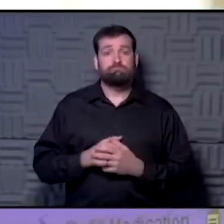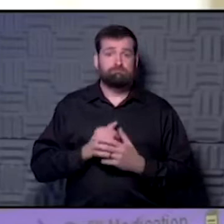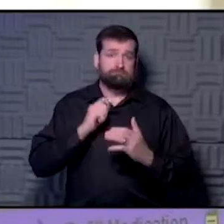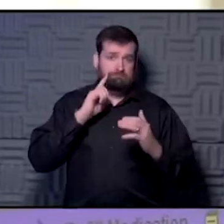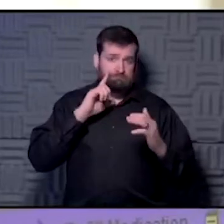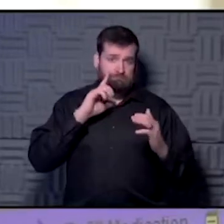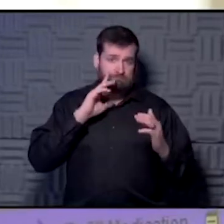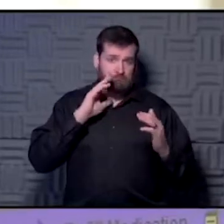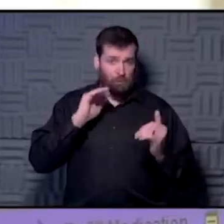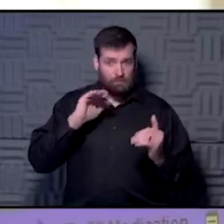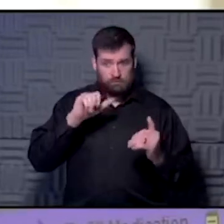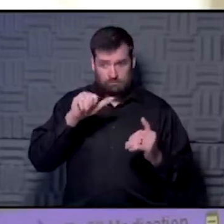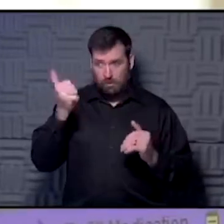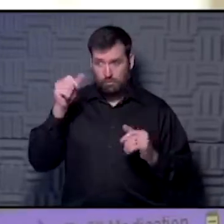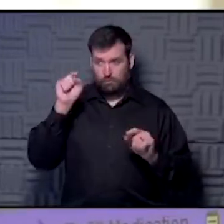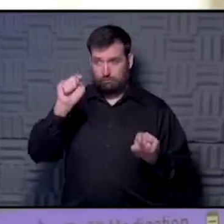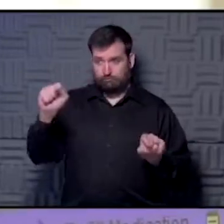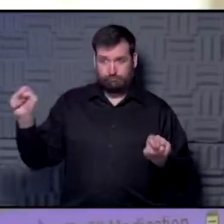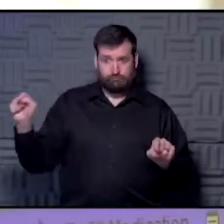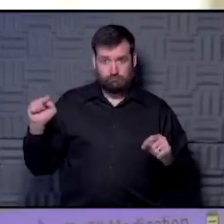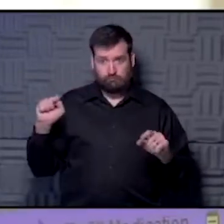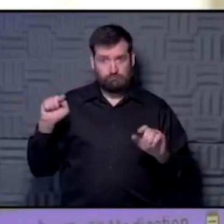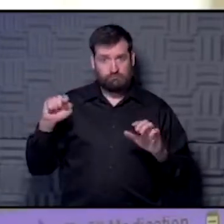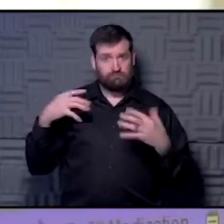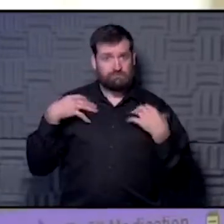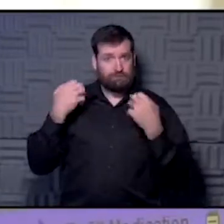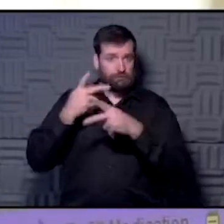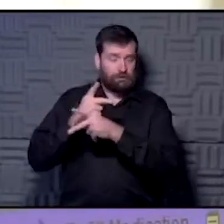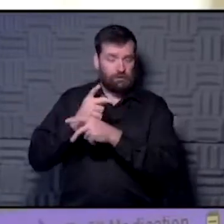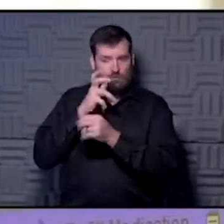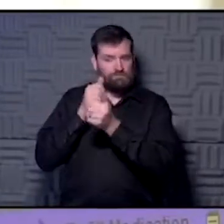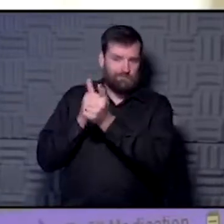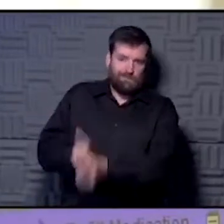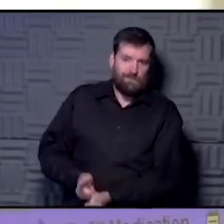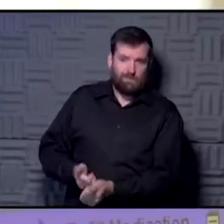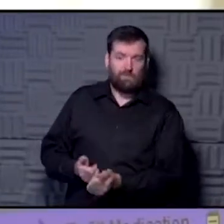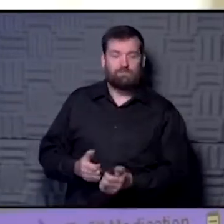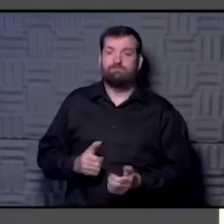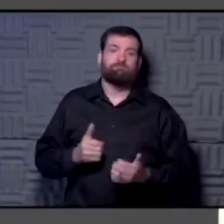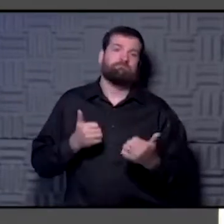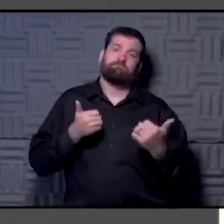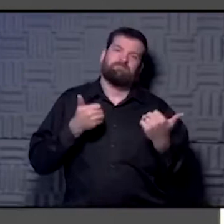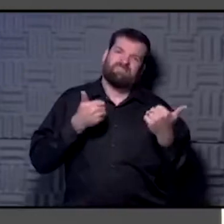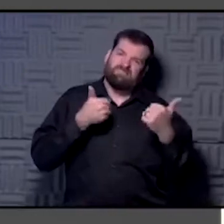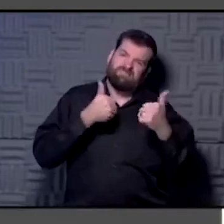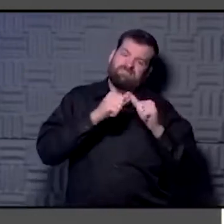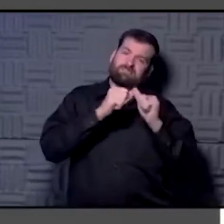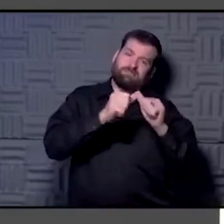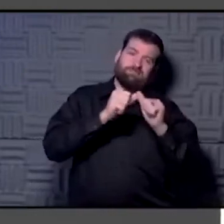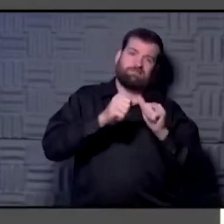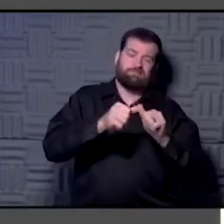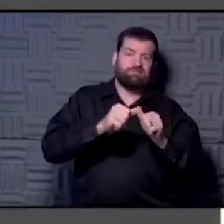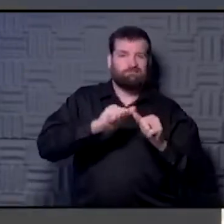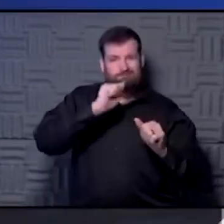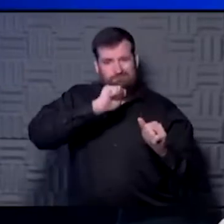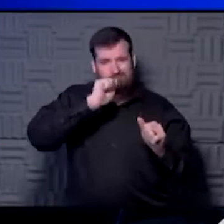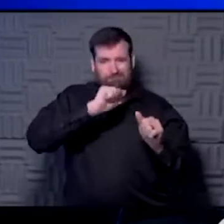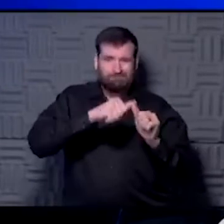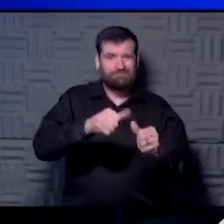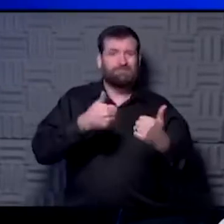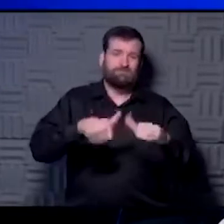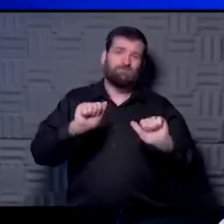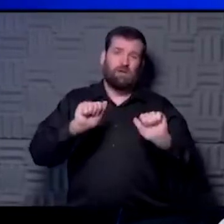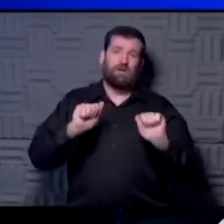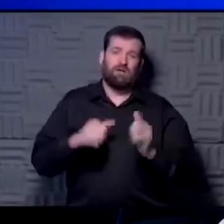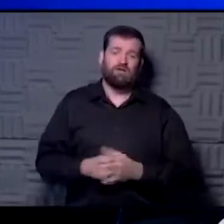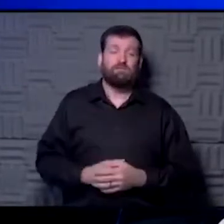hope that other healthcare providers or others will follow suit. Keep trying, keep working. You'll find people out there. The other